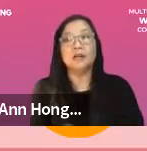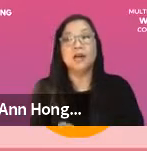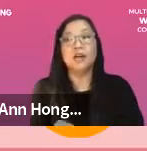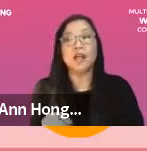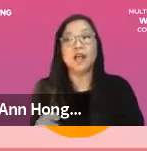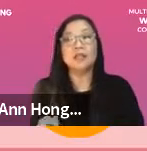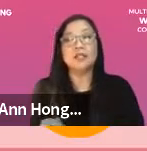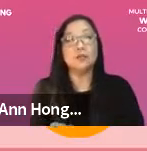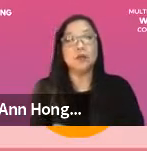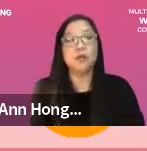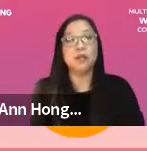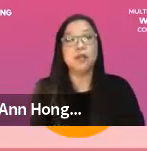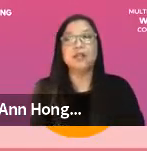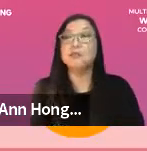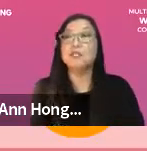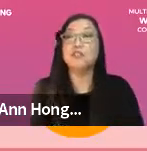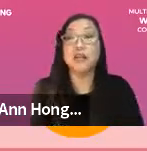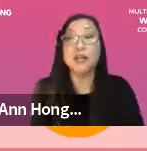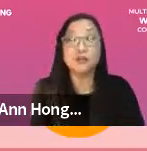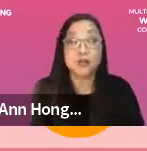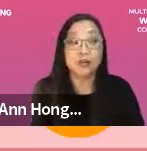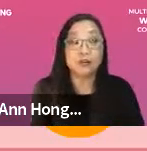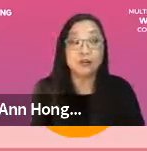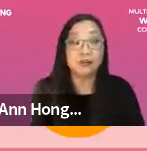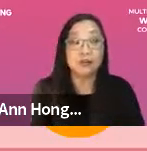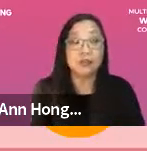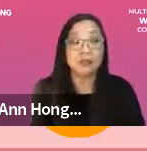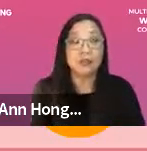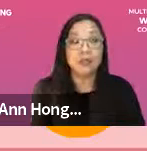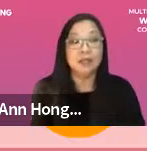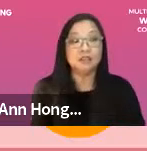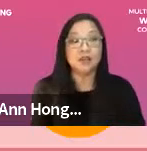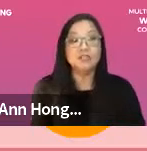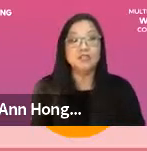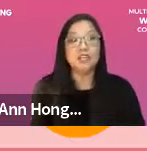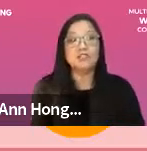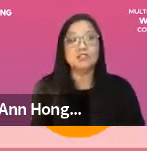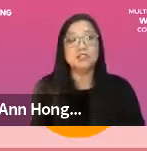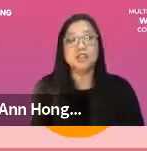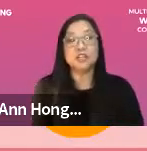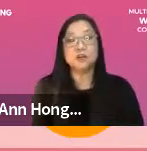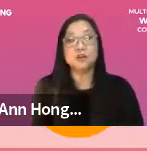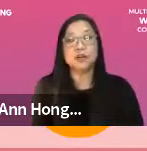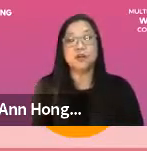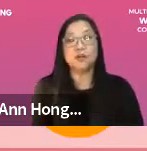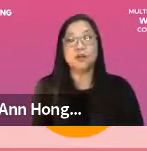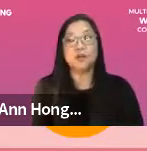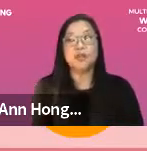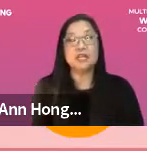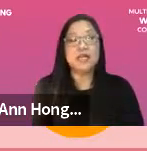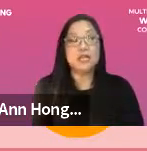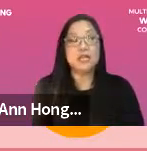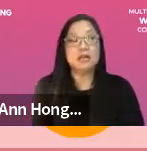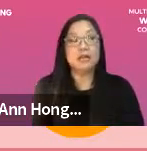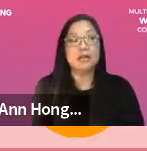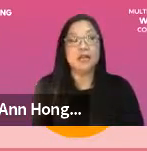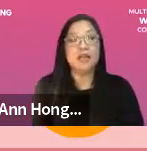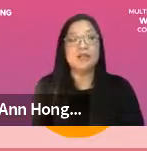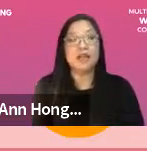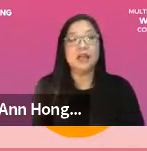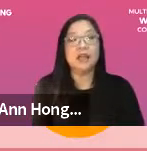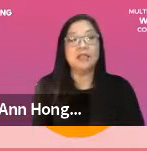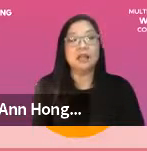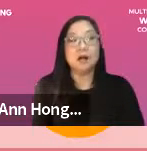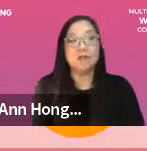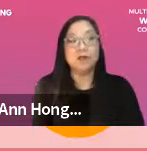the letter X in women is misgendering. Transgender, cisgender women are women with an E, and